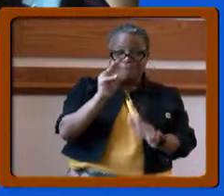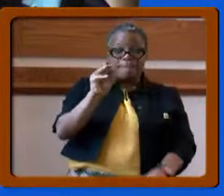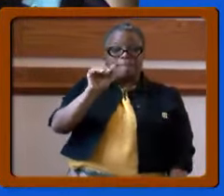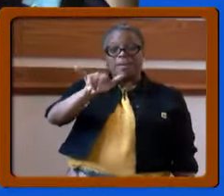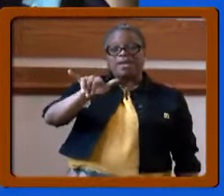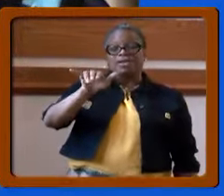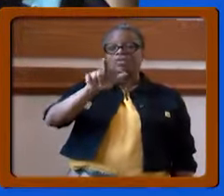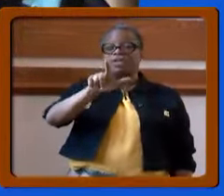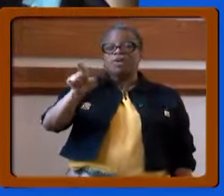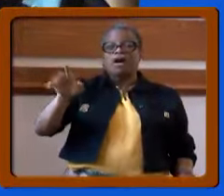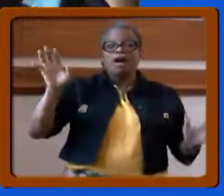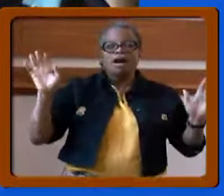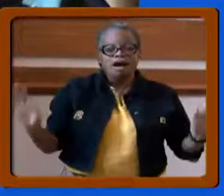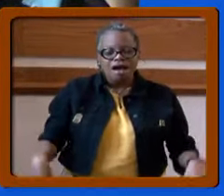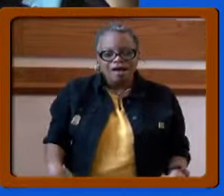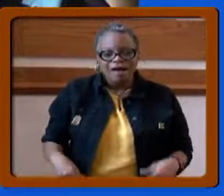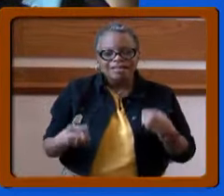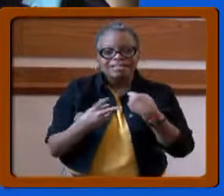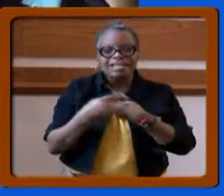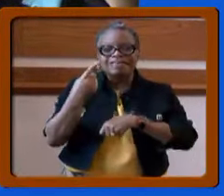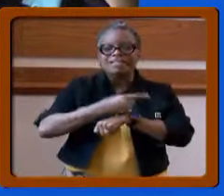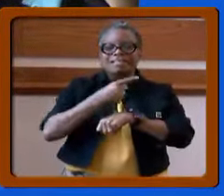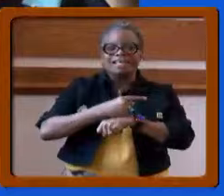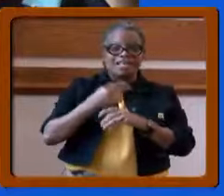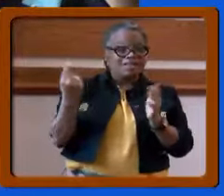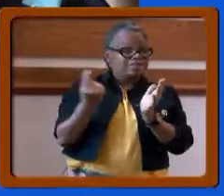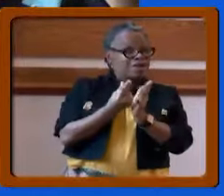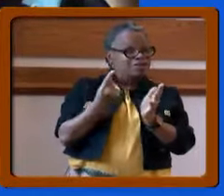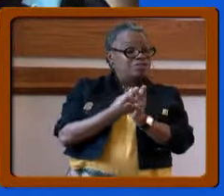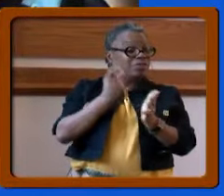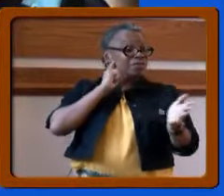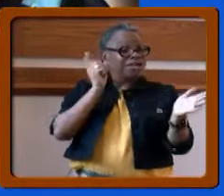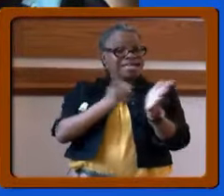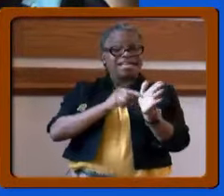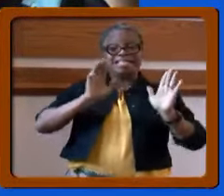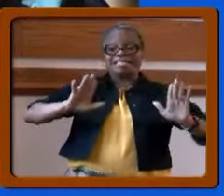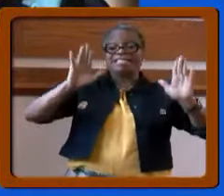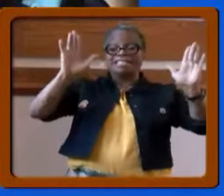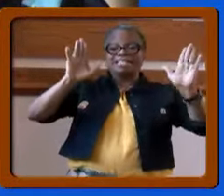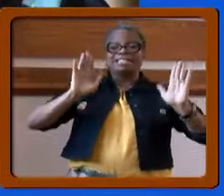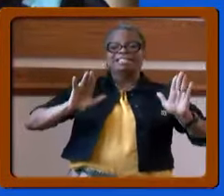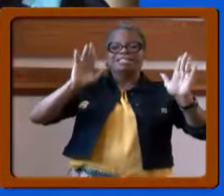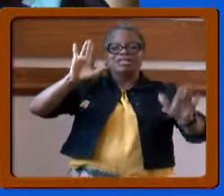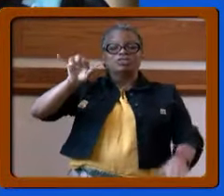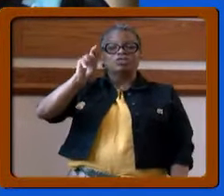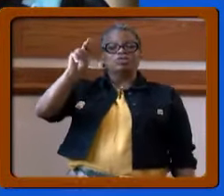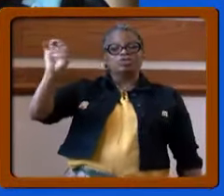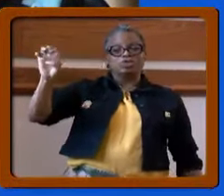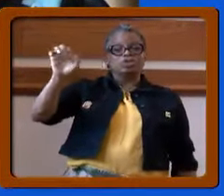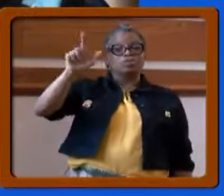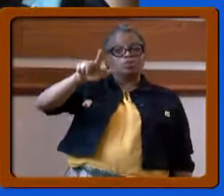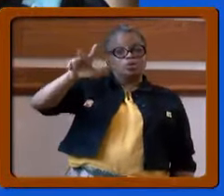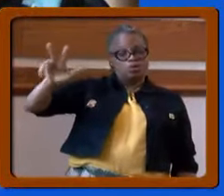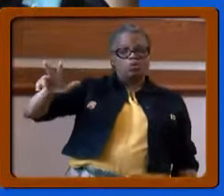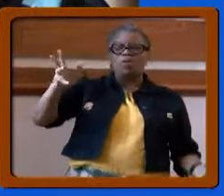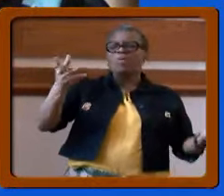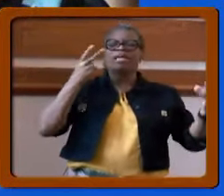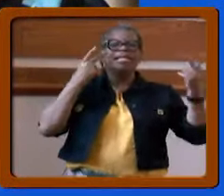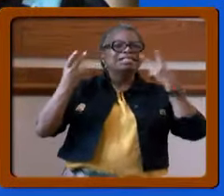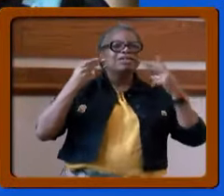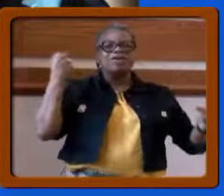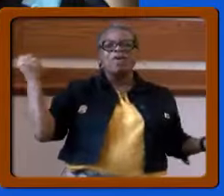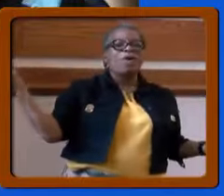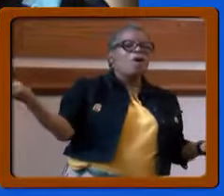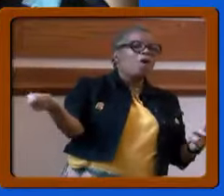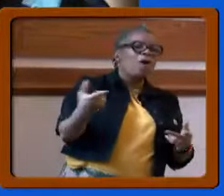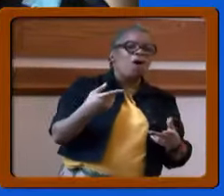21st. Oh, and save the date, because Graduate Recognition Sunday is Sunday, June 23rd, and we want to see all